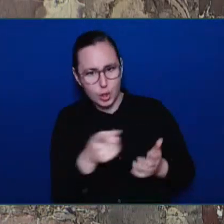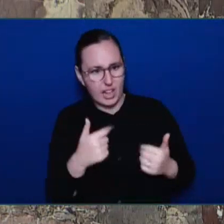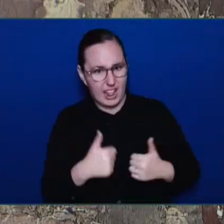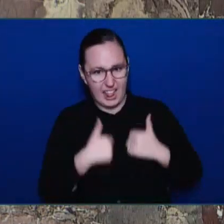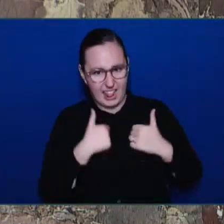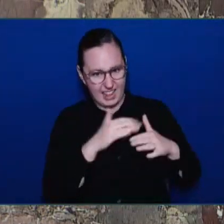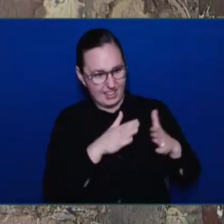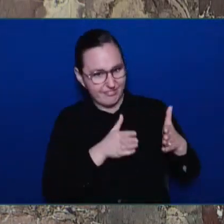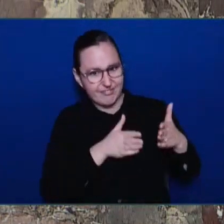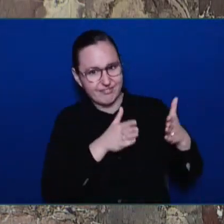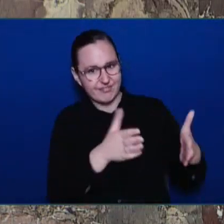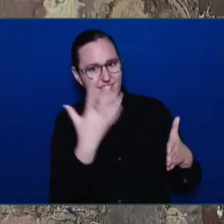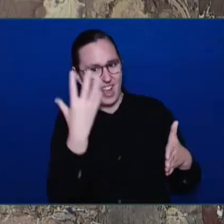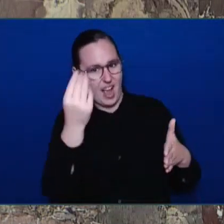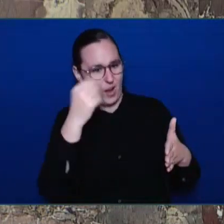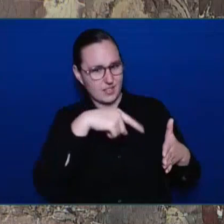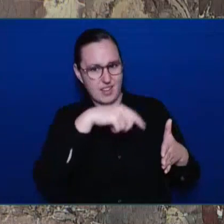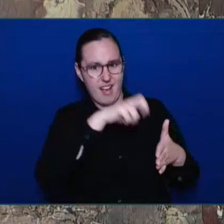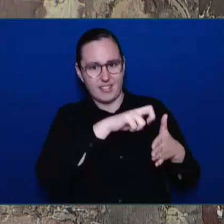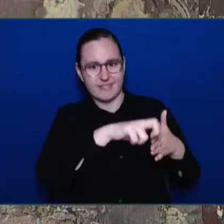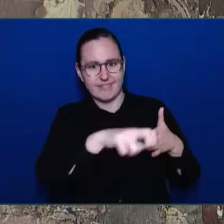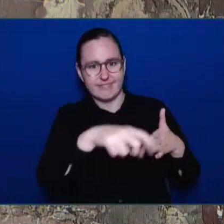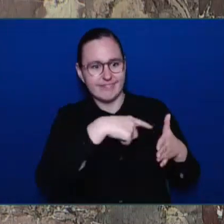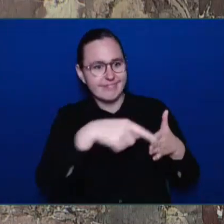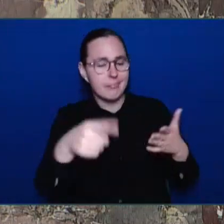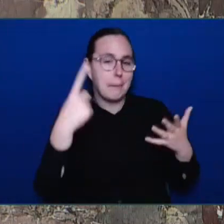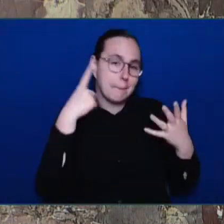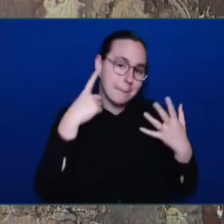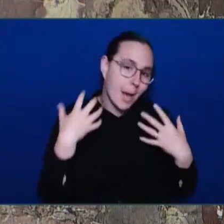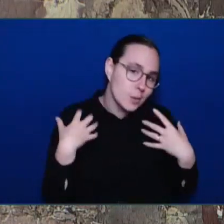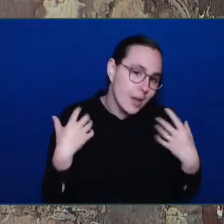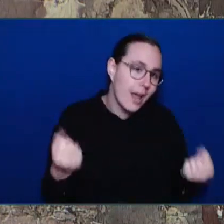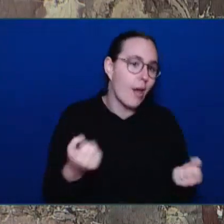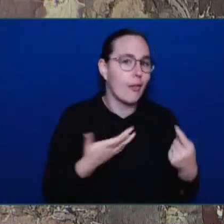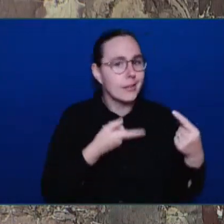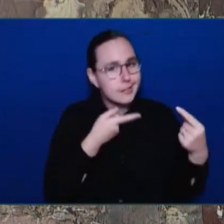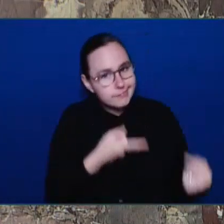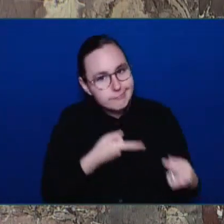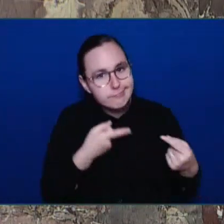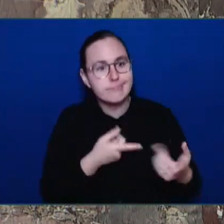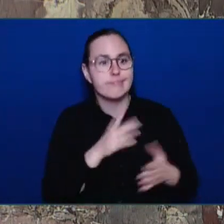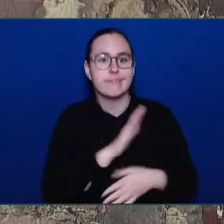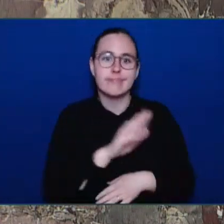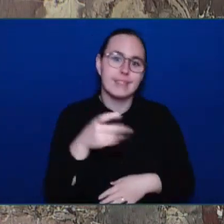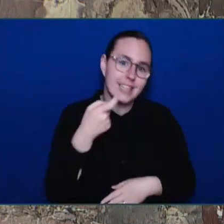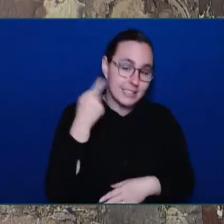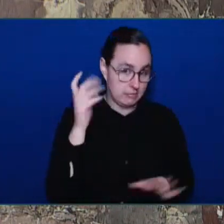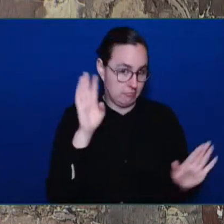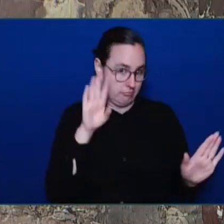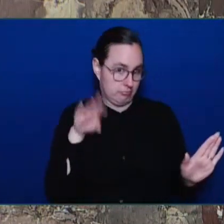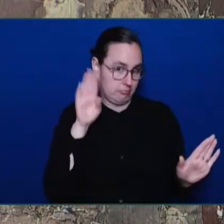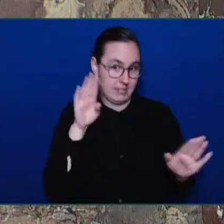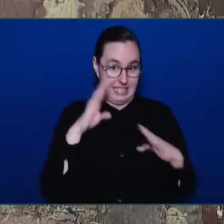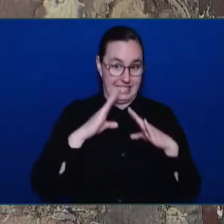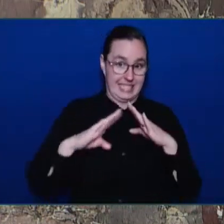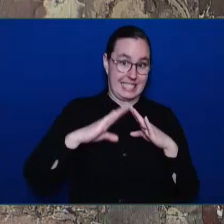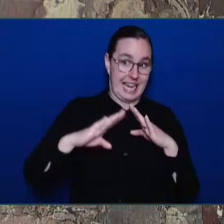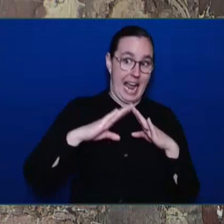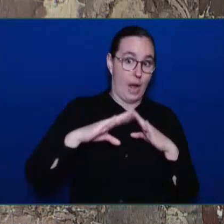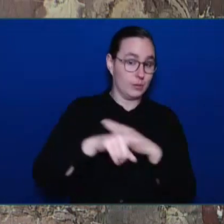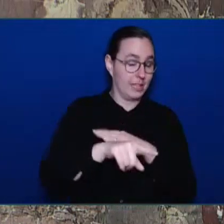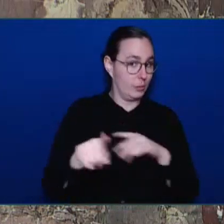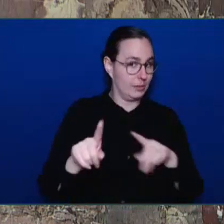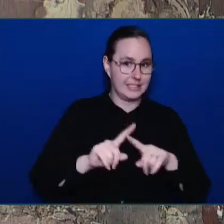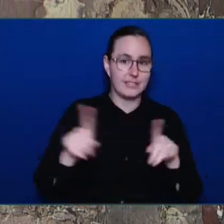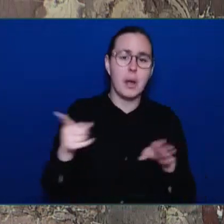out of the pandemic, feeling that their downtowns are not the same as before. And that's why this government, under my leadership, is putting a